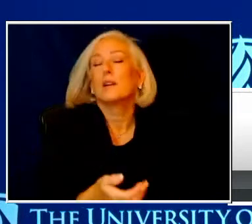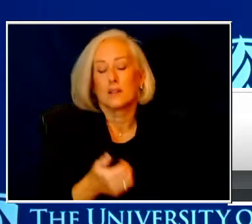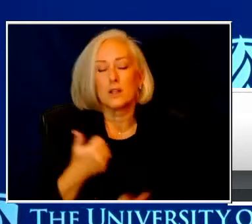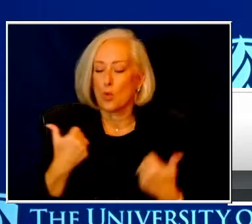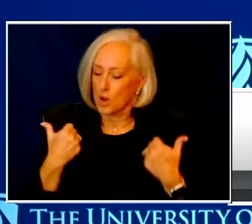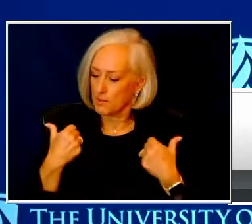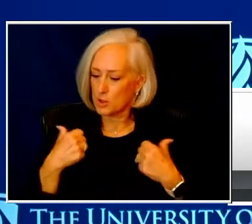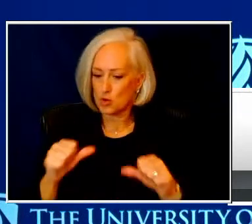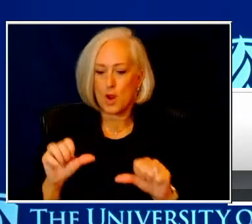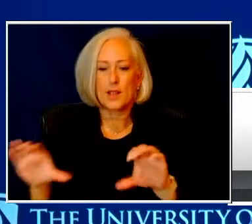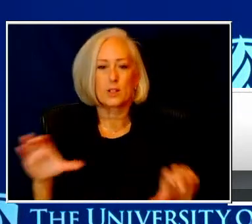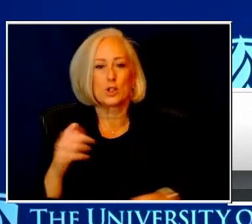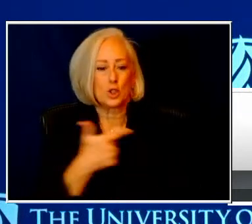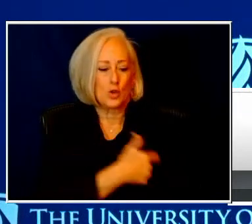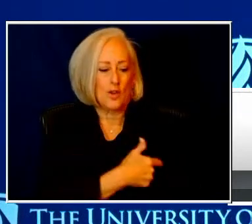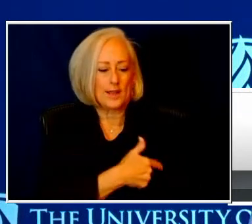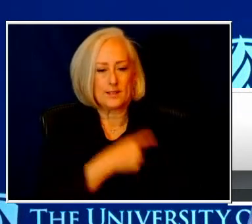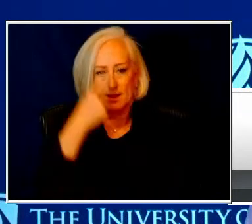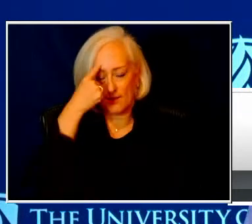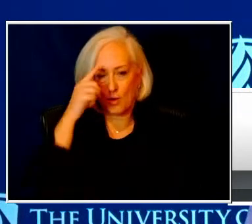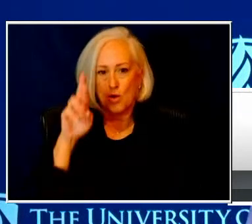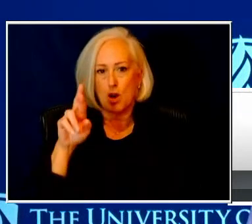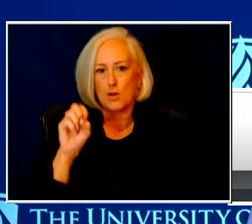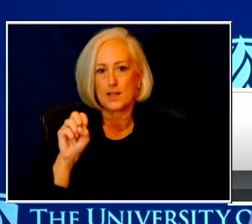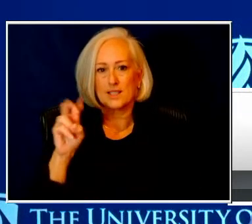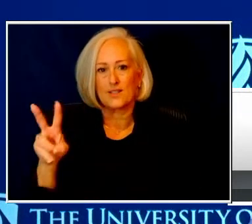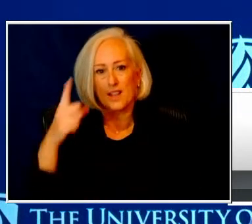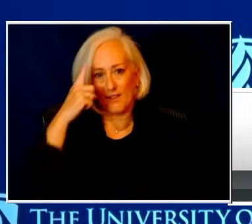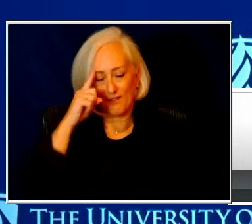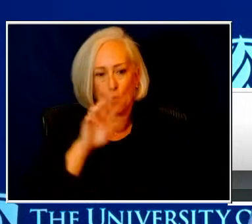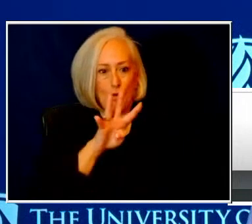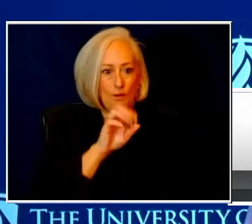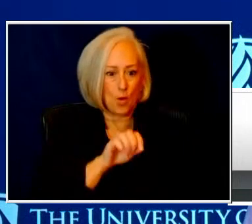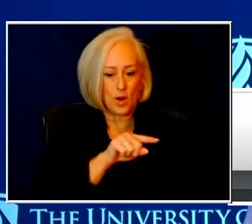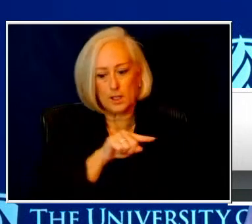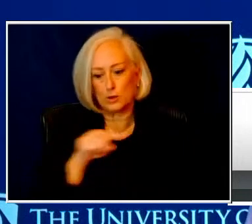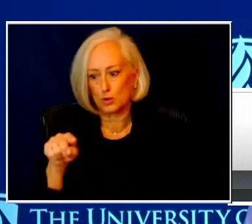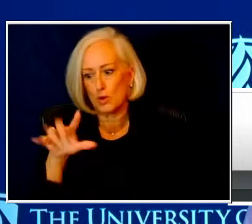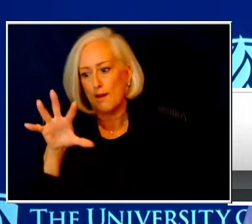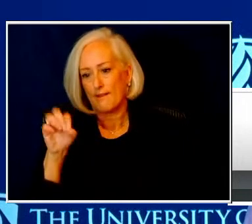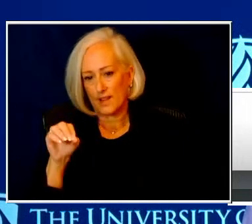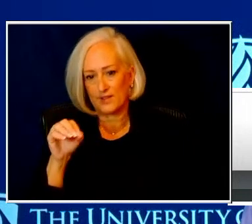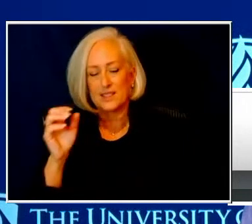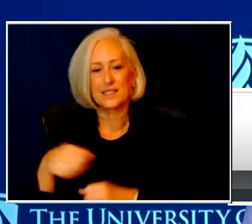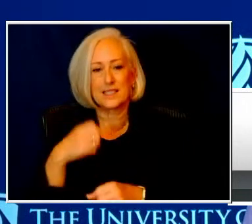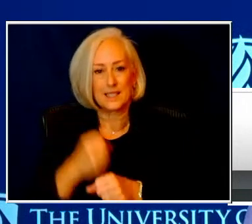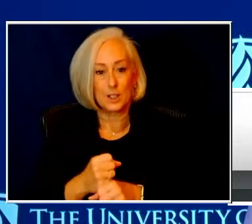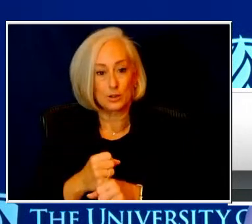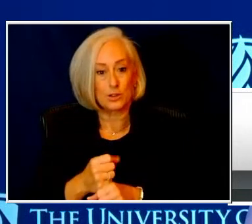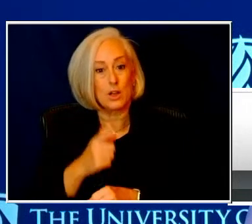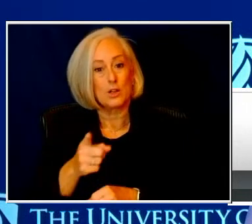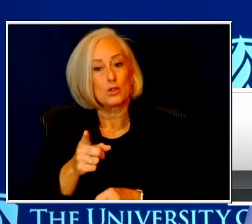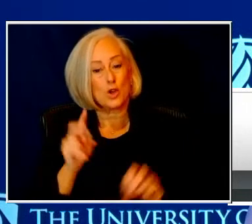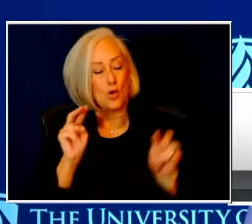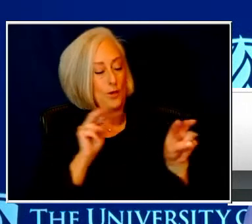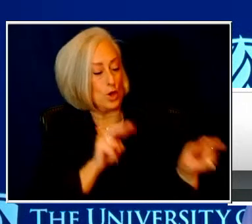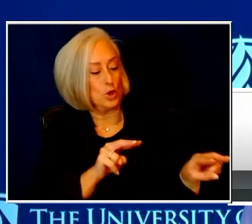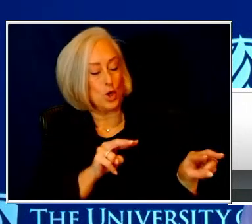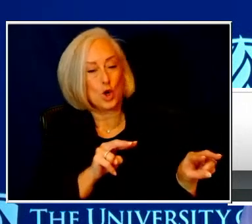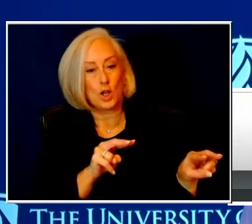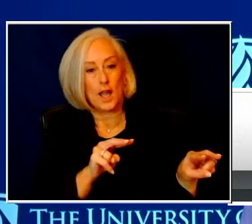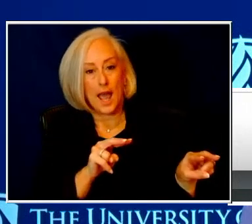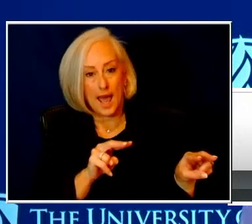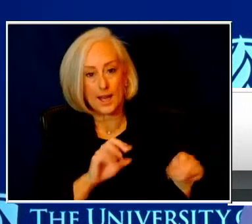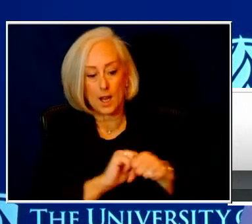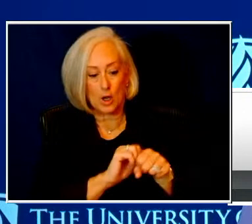for 40 to 50 years, and that's why I think when you look at what's happened with the mRNA vaccines for COVID, for SARS-CoV-2, it's such a miracle